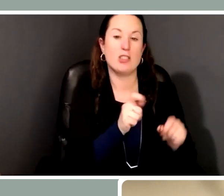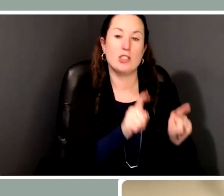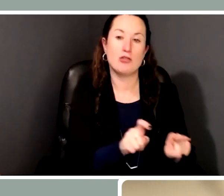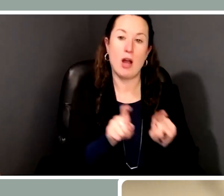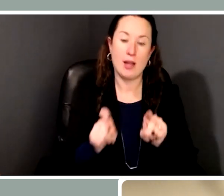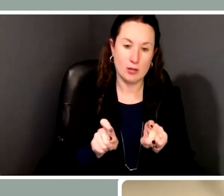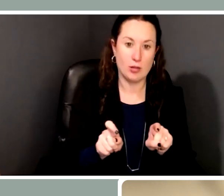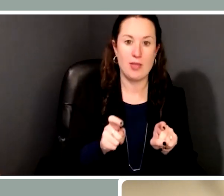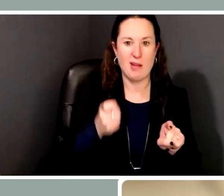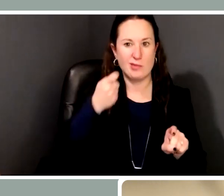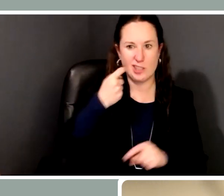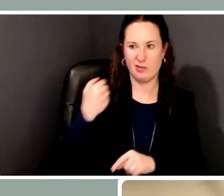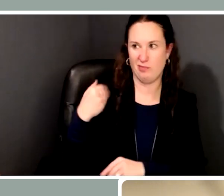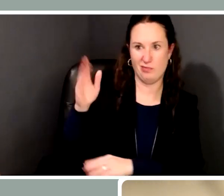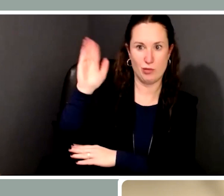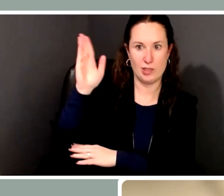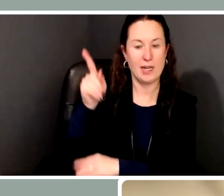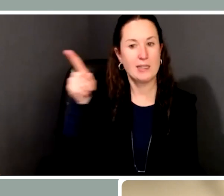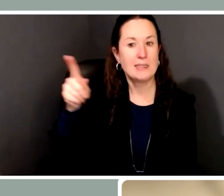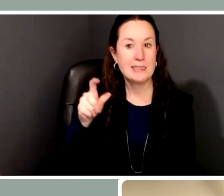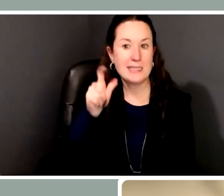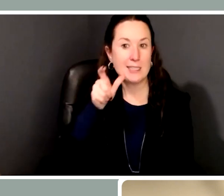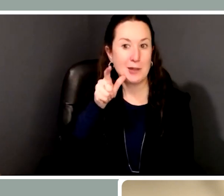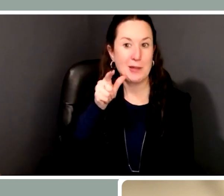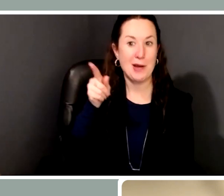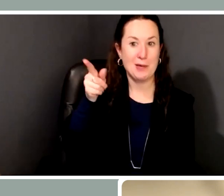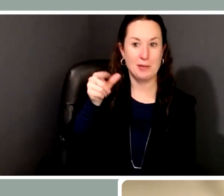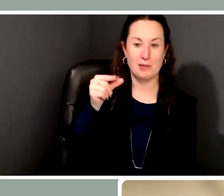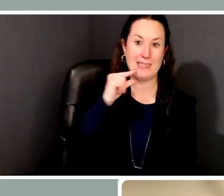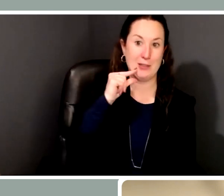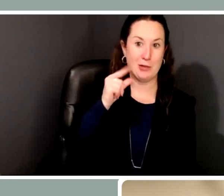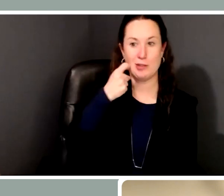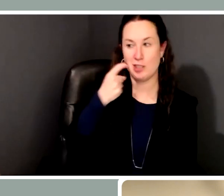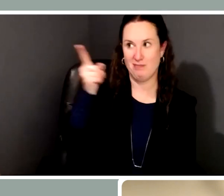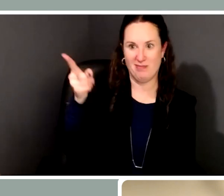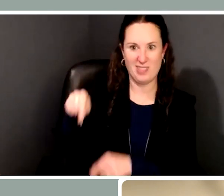presented at San Antonio this year that looked at comparing, in a modern world,